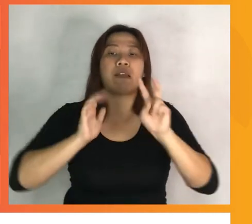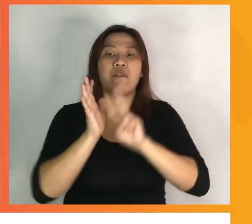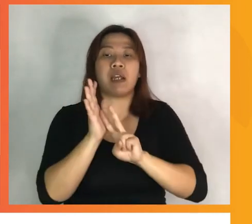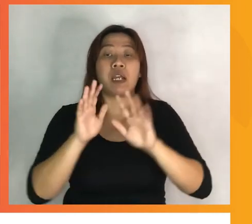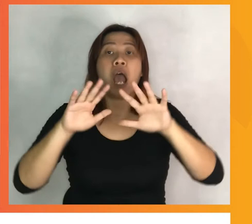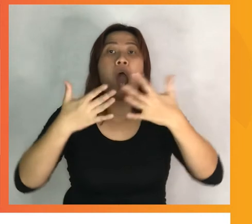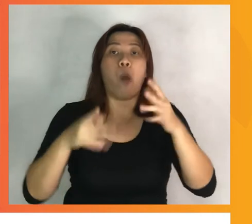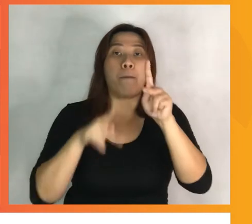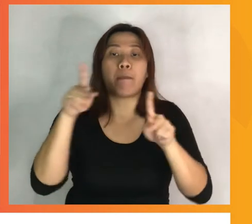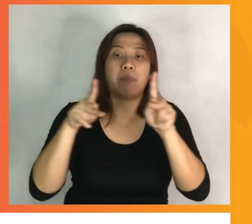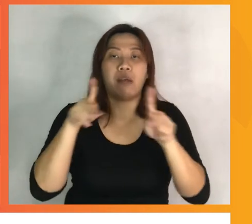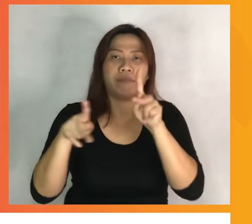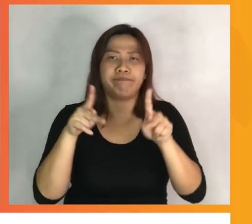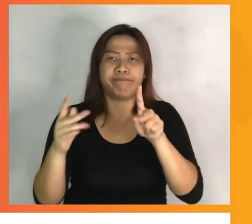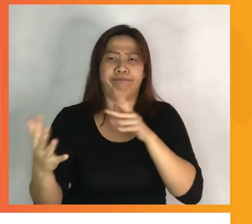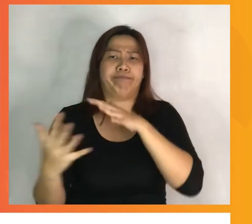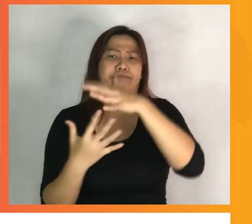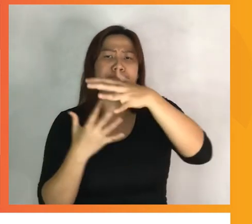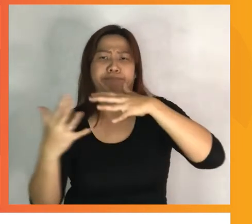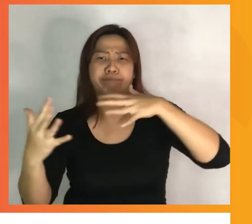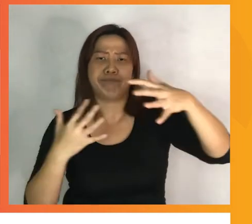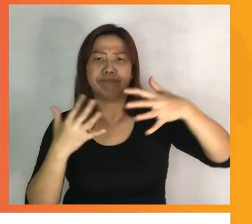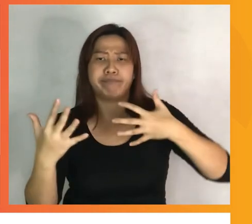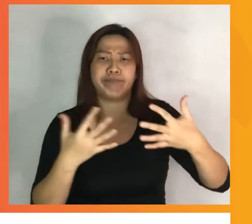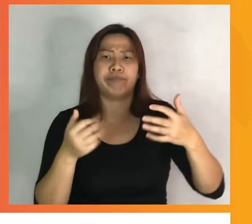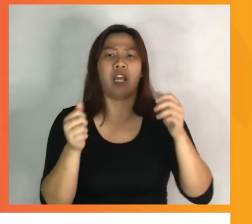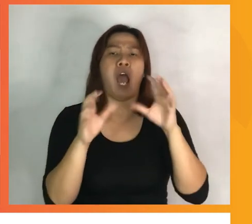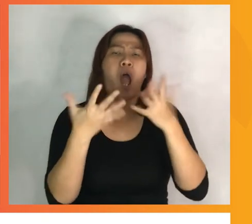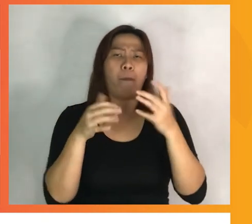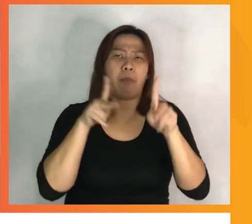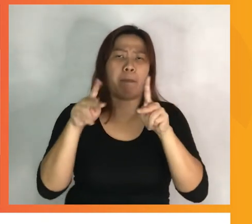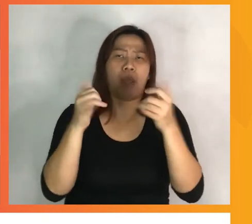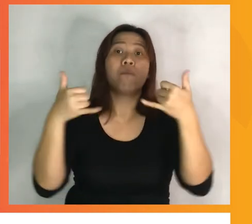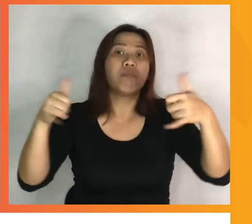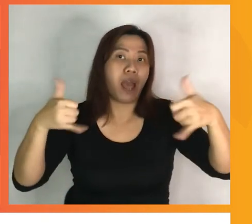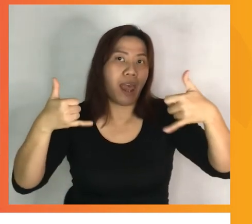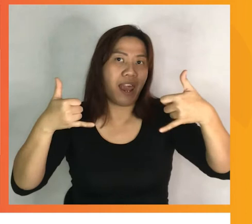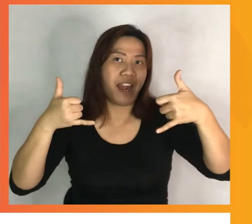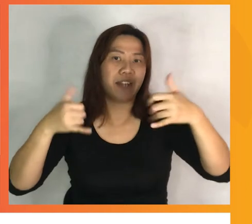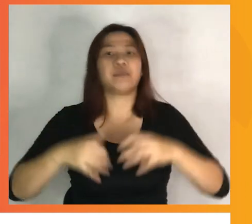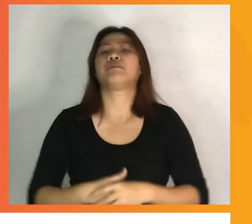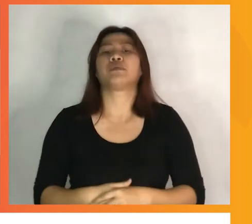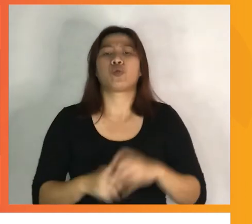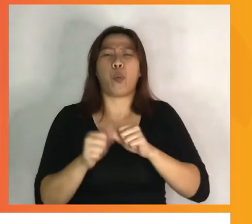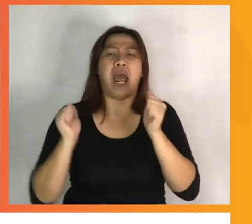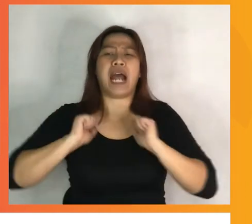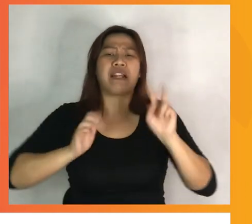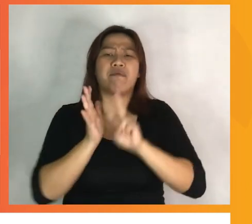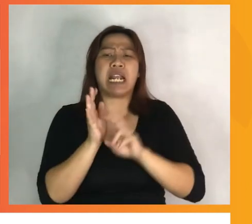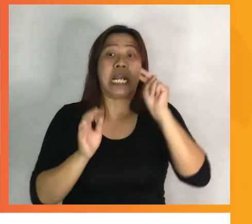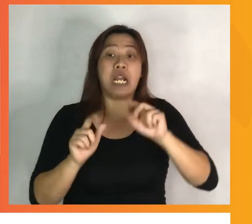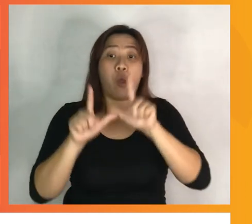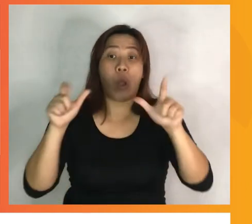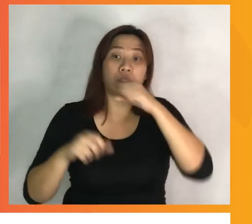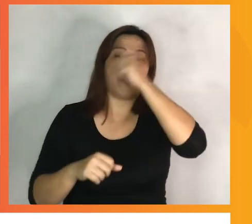of the activity and the way that people interact, the way that people play. So